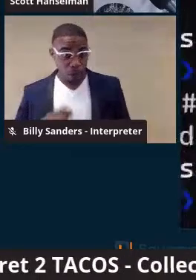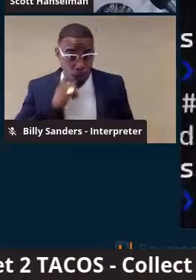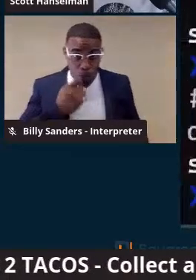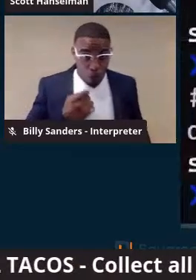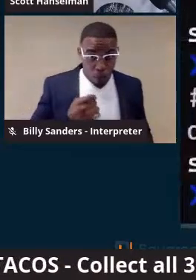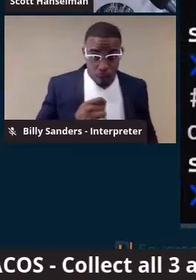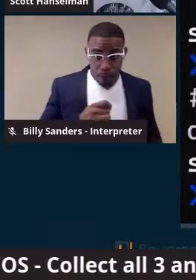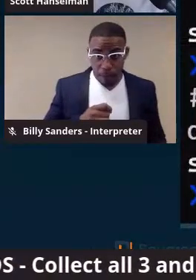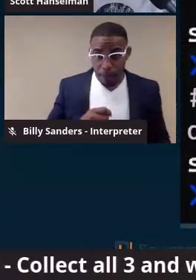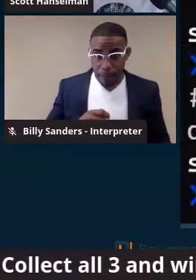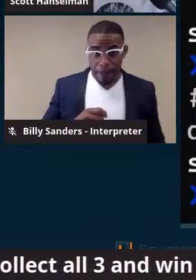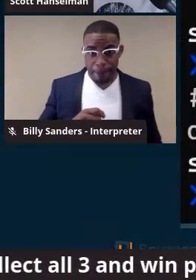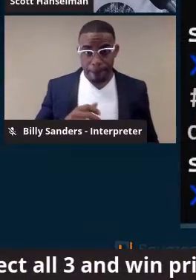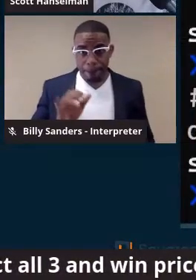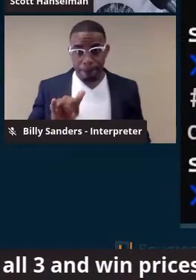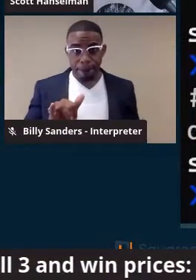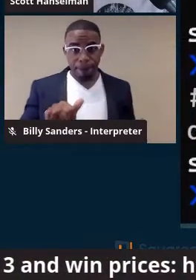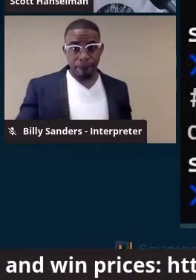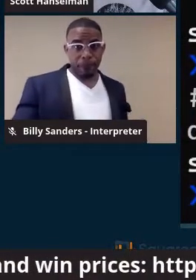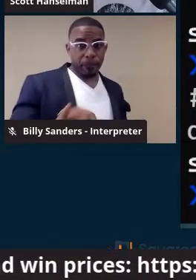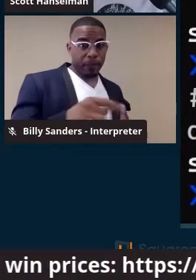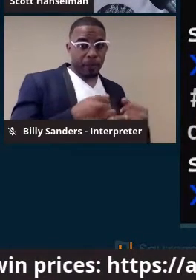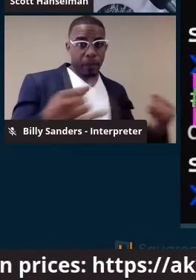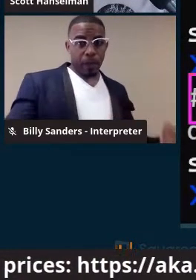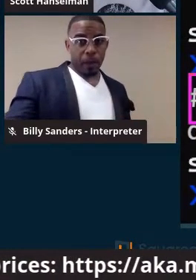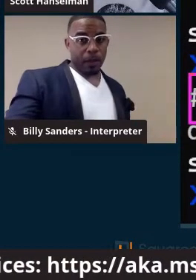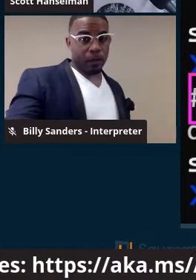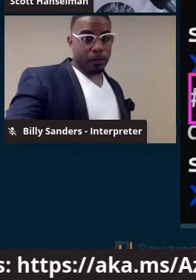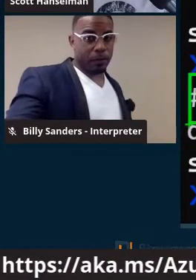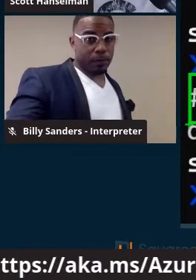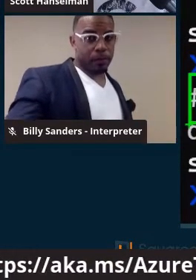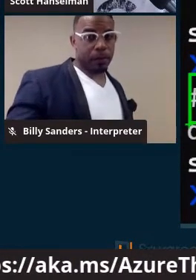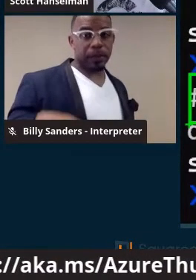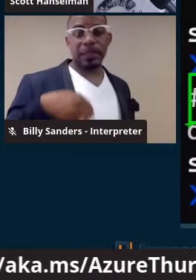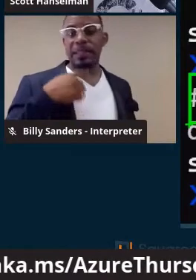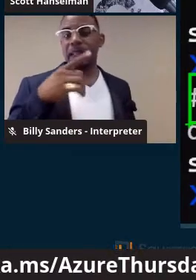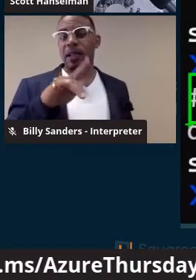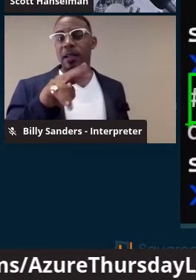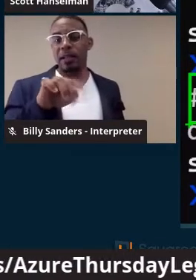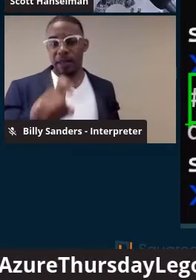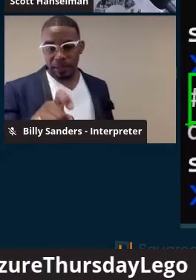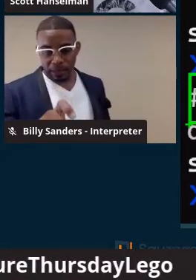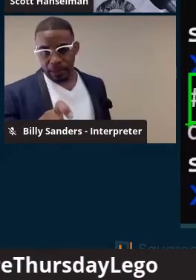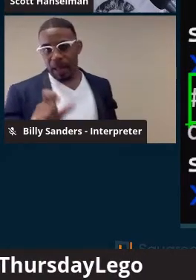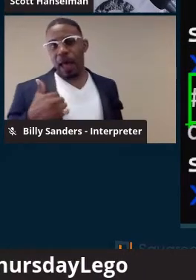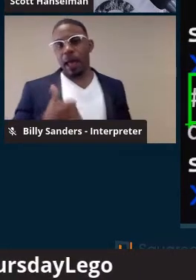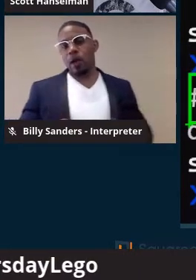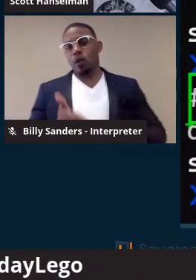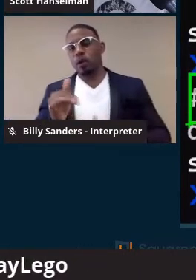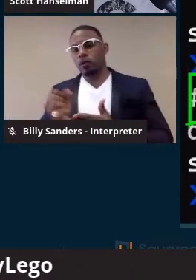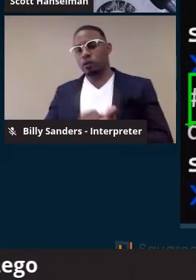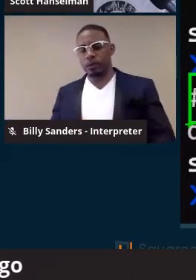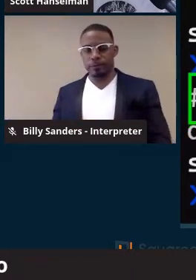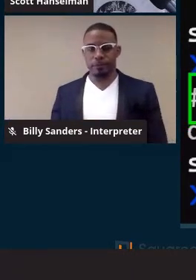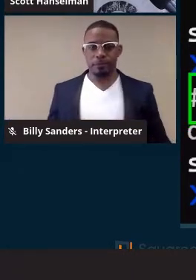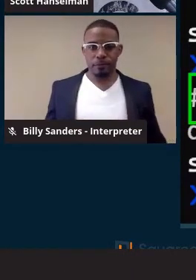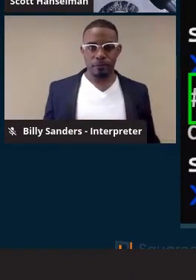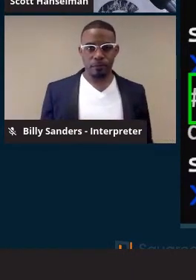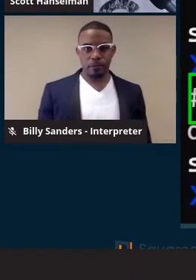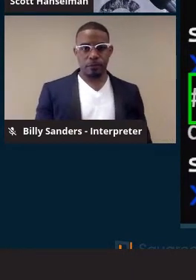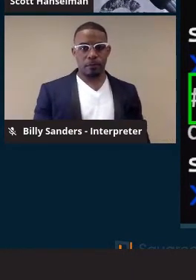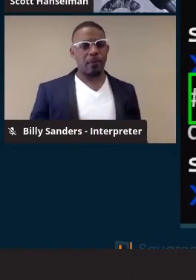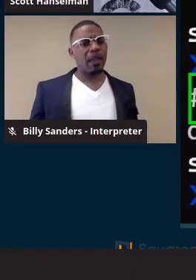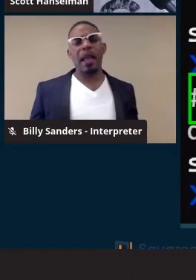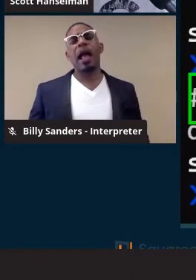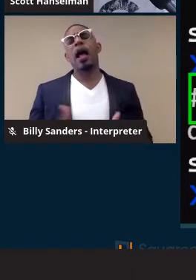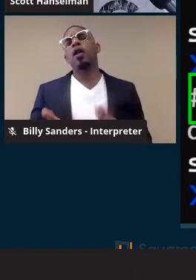this is that this first line here tells Linux, I can run that script. Now, how do